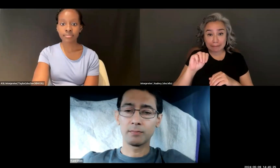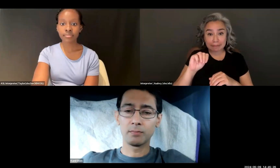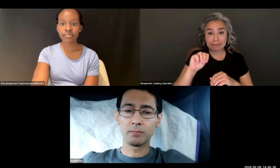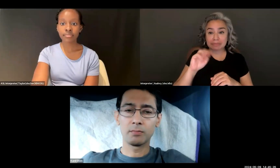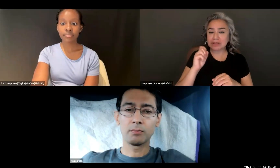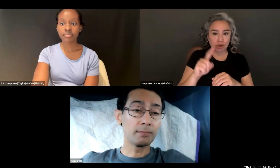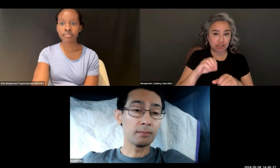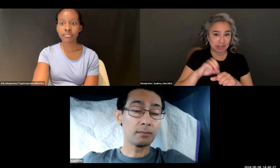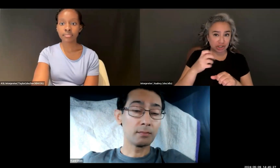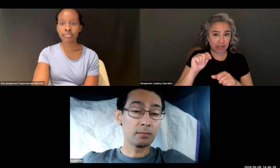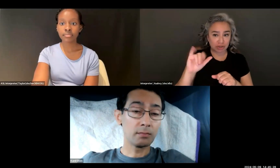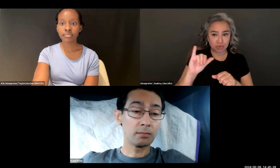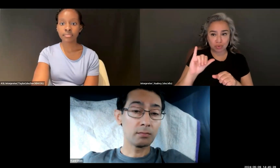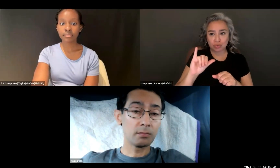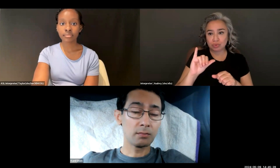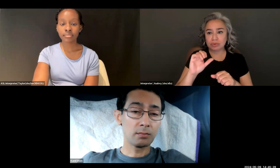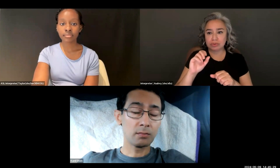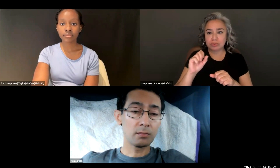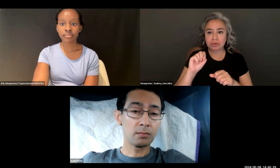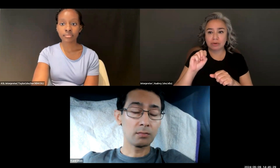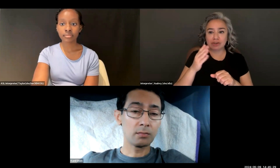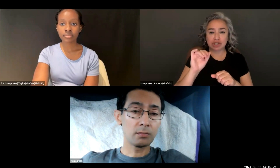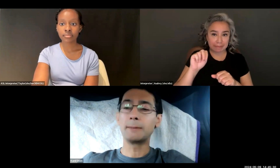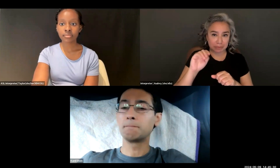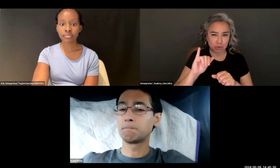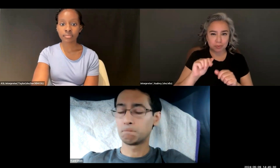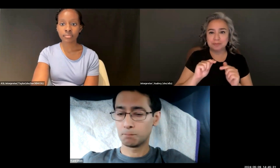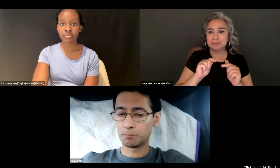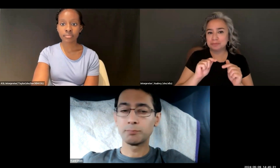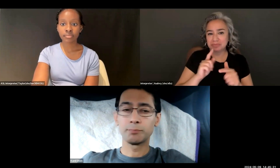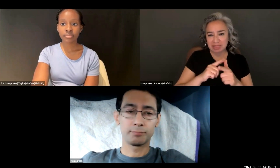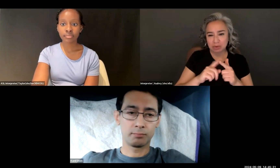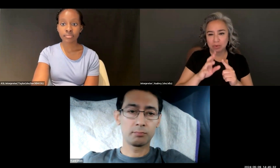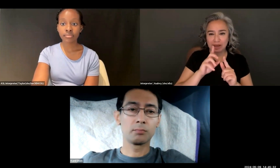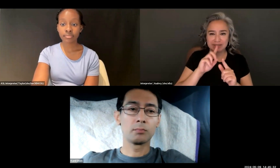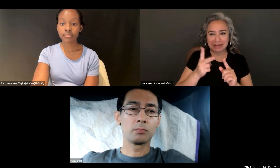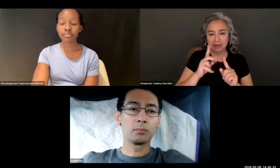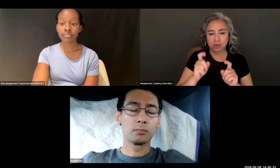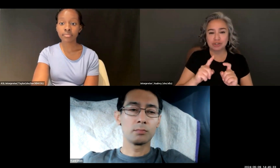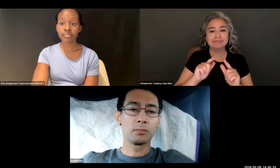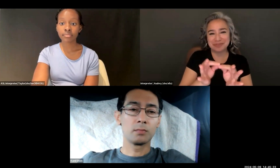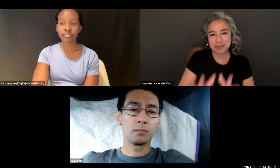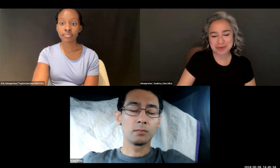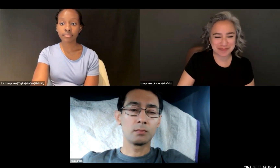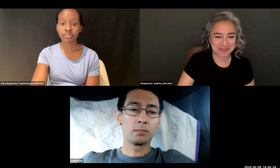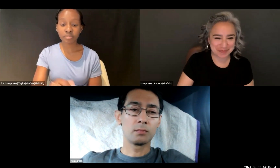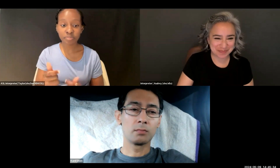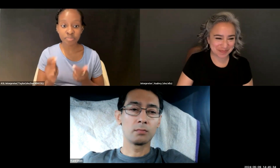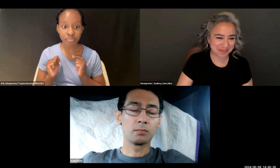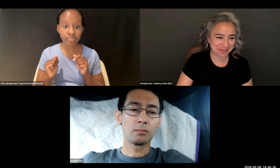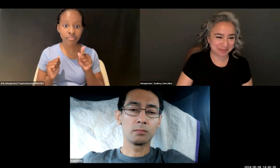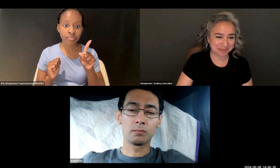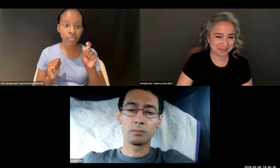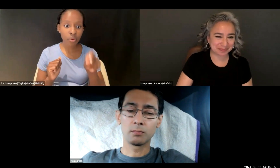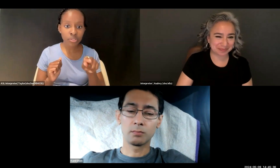question in the chat from Shabnam, and let me respond to that first, Okay. and then we can take the second question from Miriam. So Shabnam, I saw